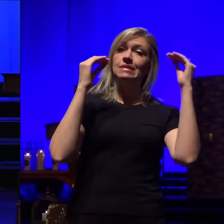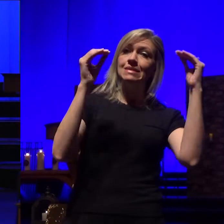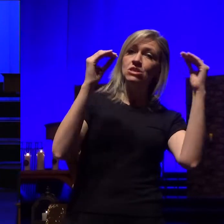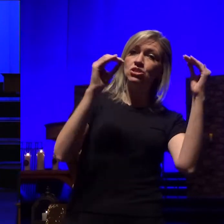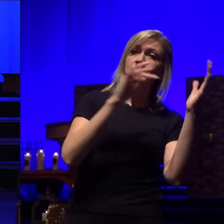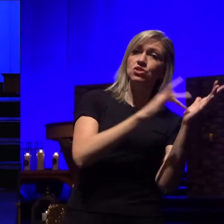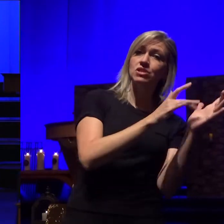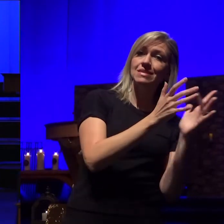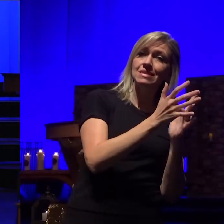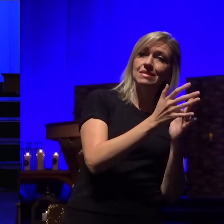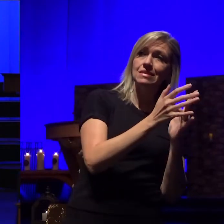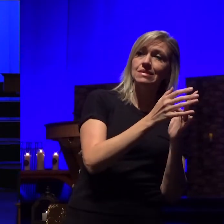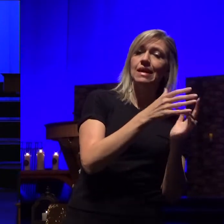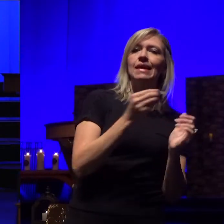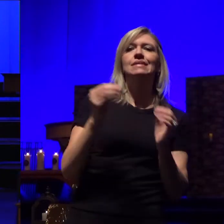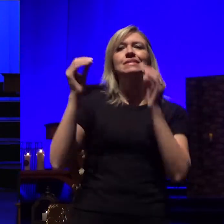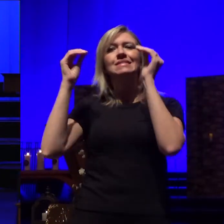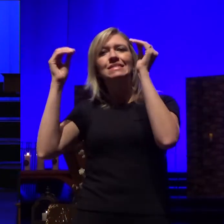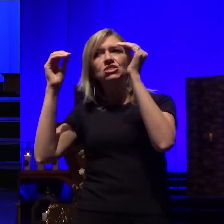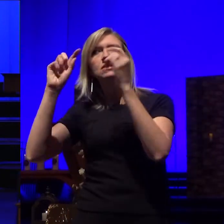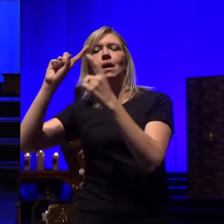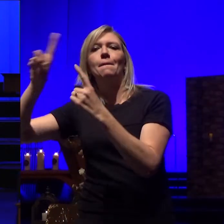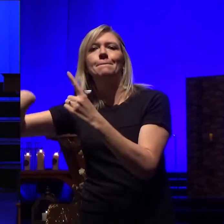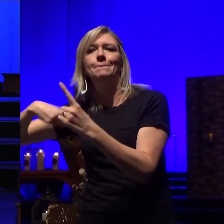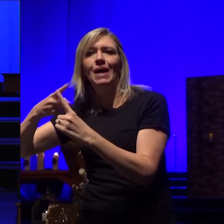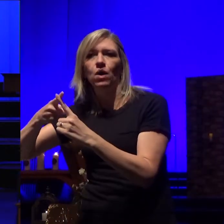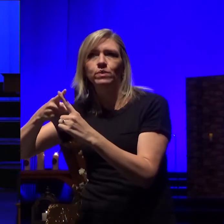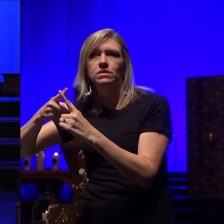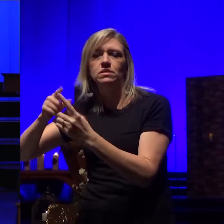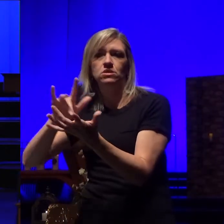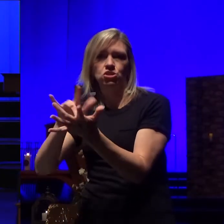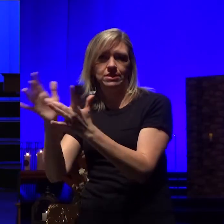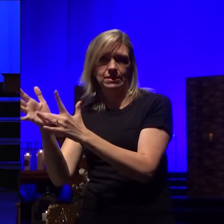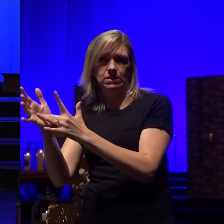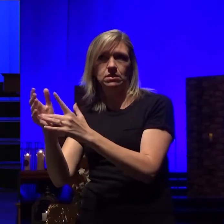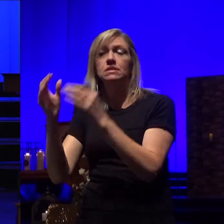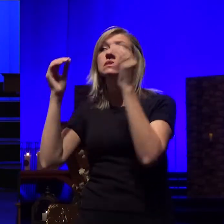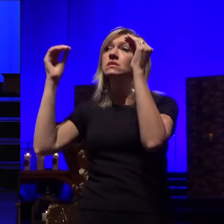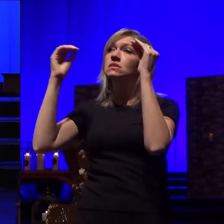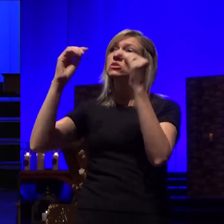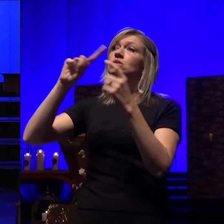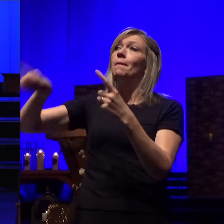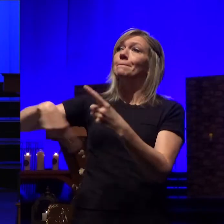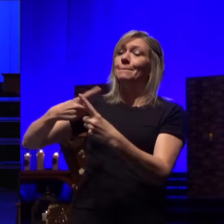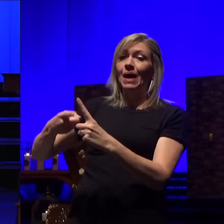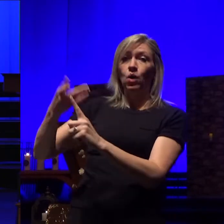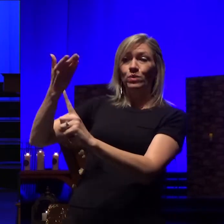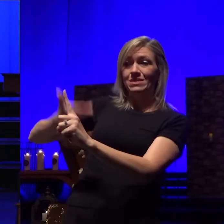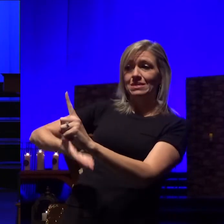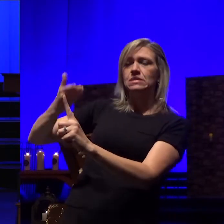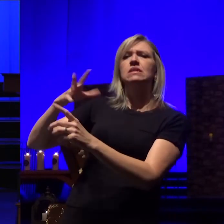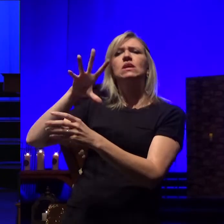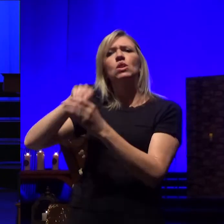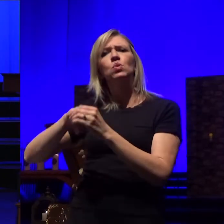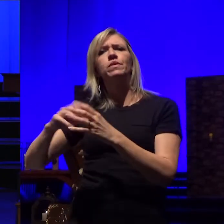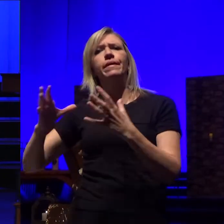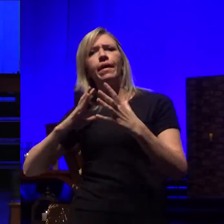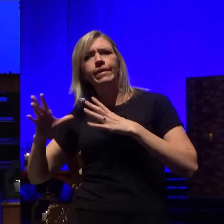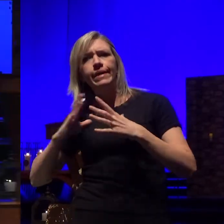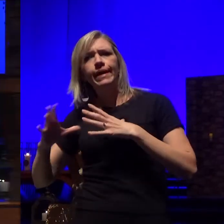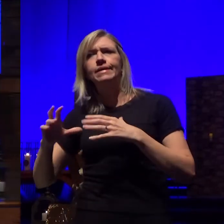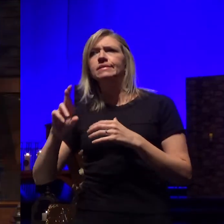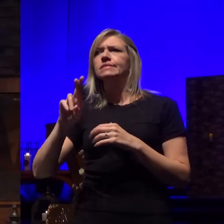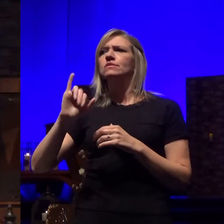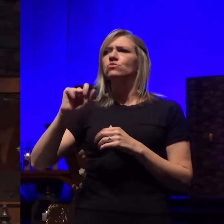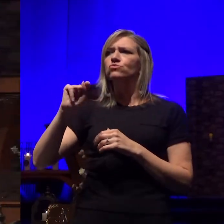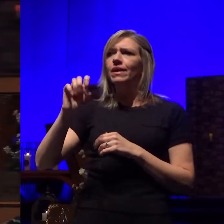teachings of Jesus and the teachings about Jesus. The teachings about Jesus include holidays and